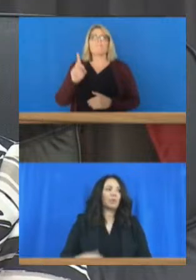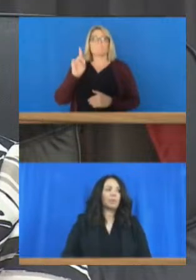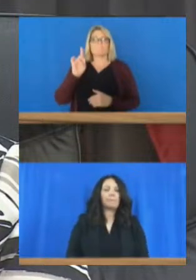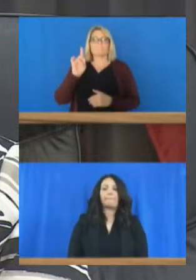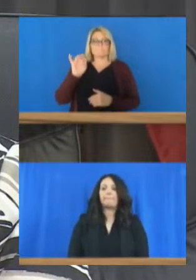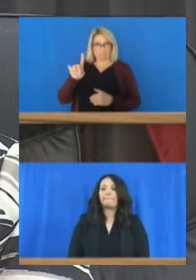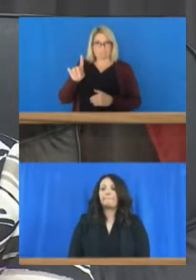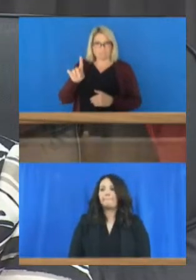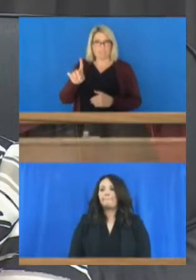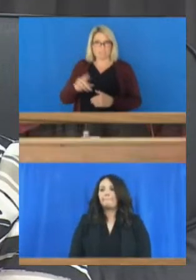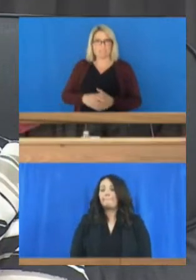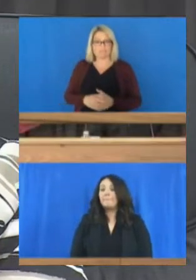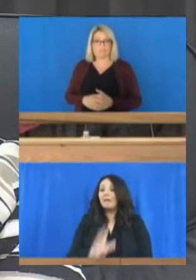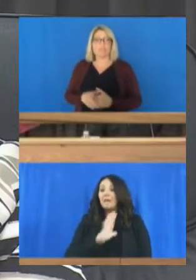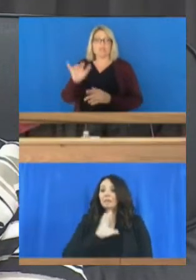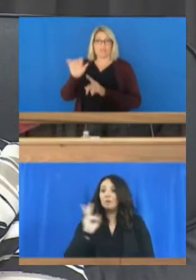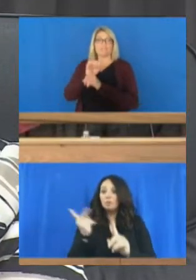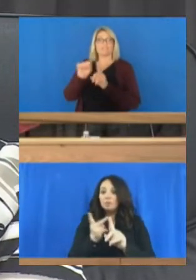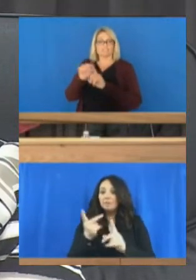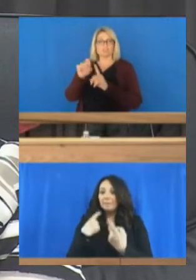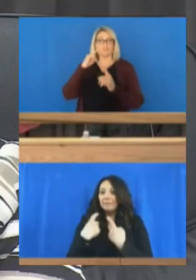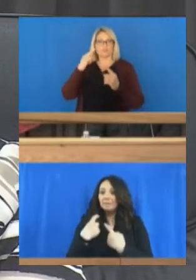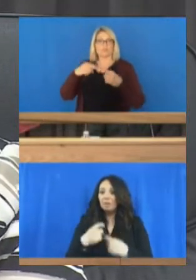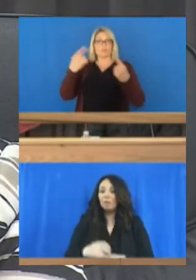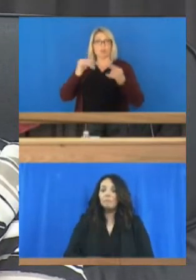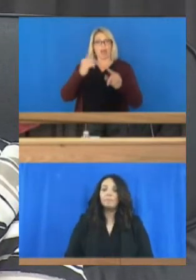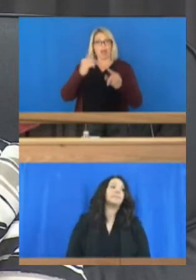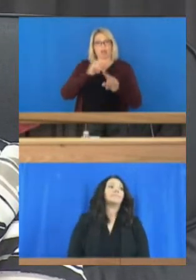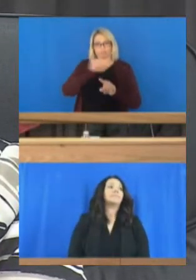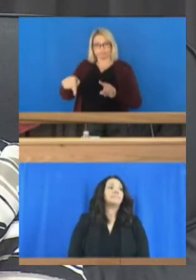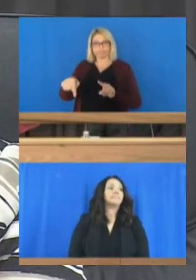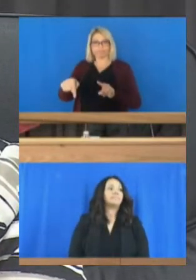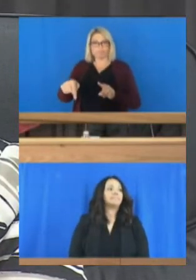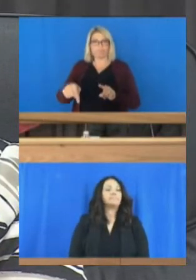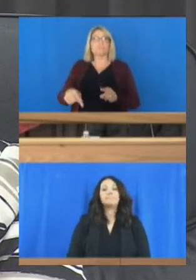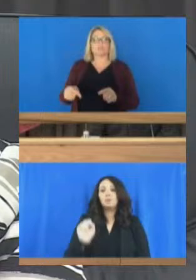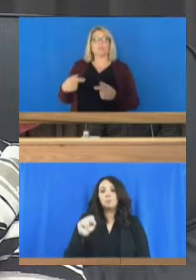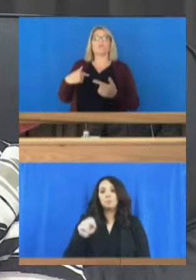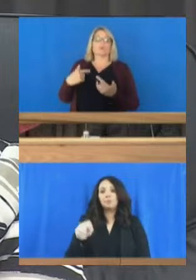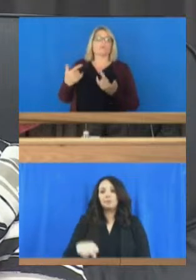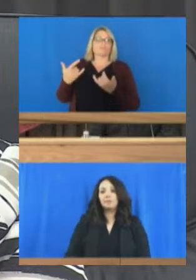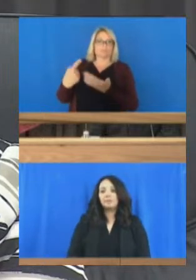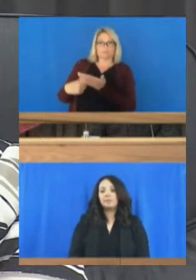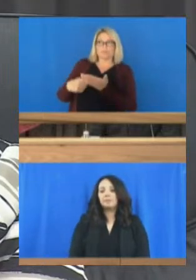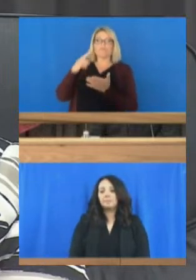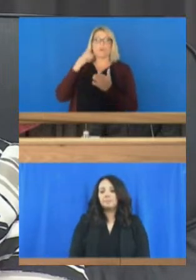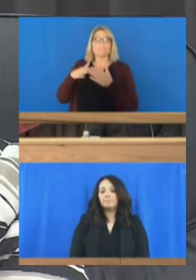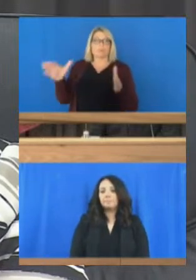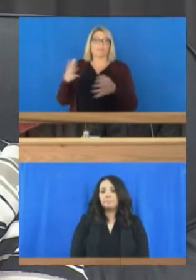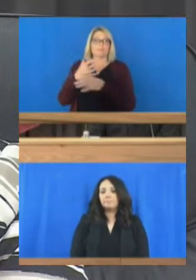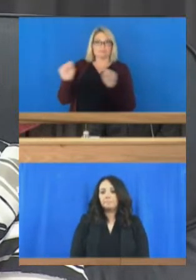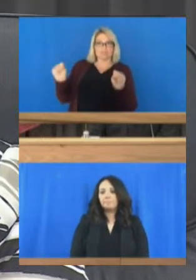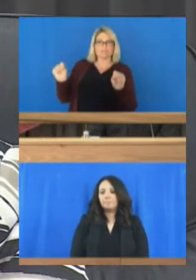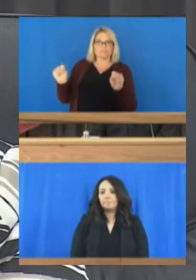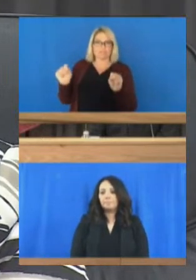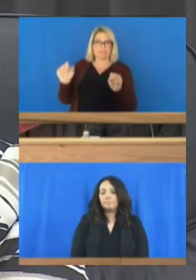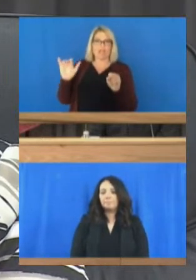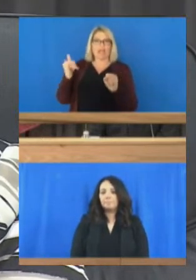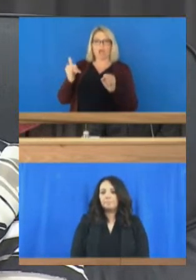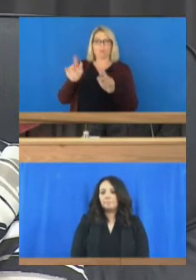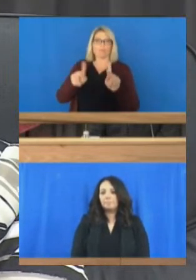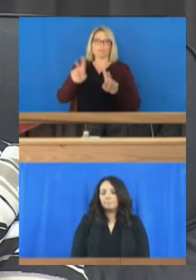or domestic, carries risks. All the jurisdictions outside of Atlantic Canada, outside of New Brunswick, have higher rates of